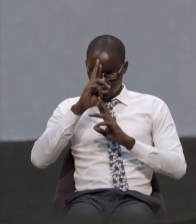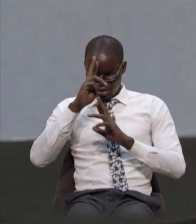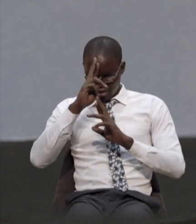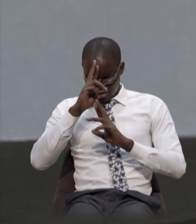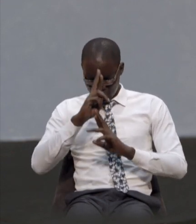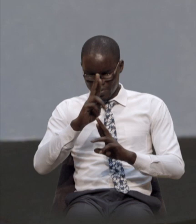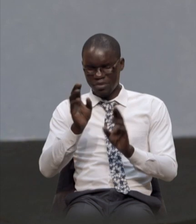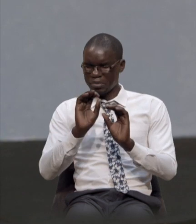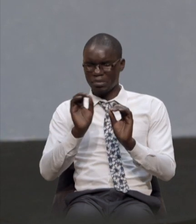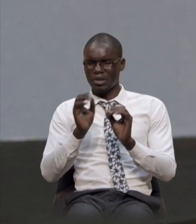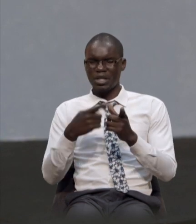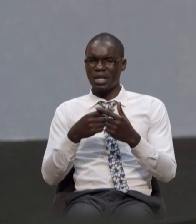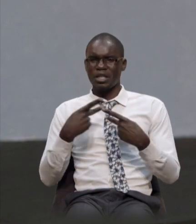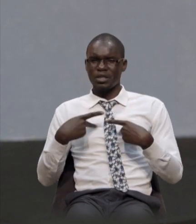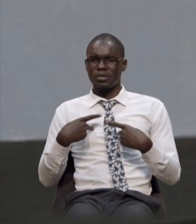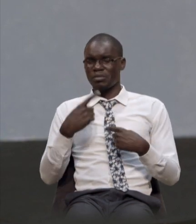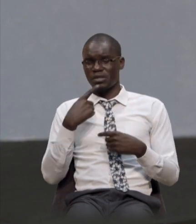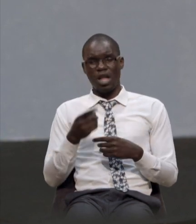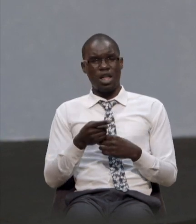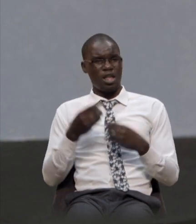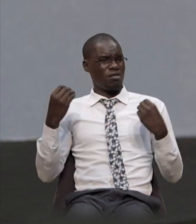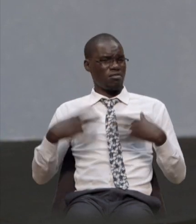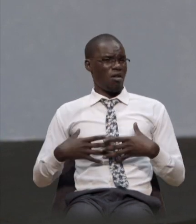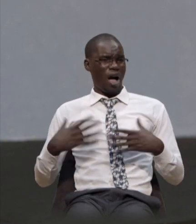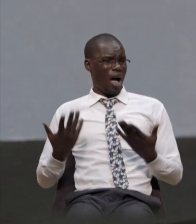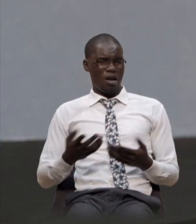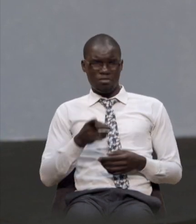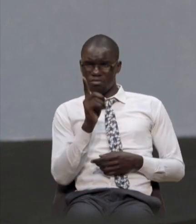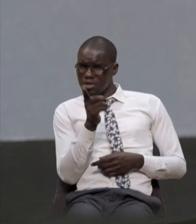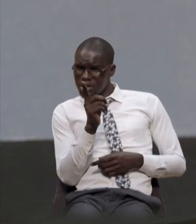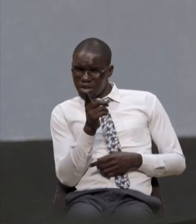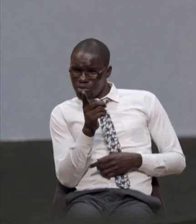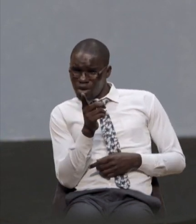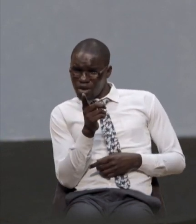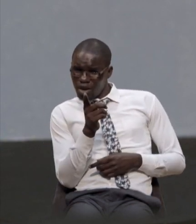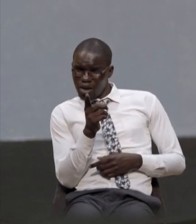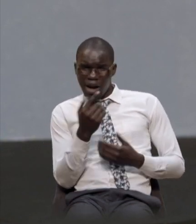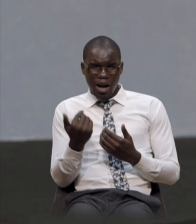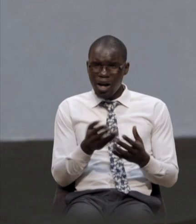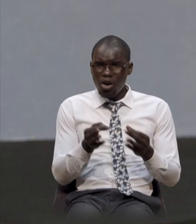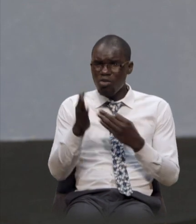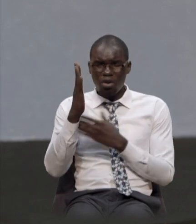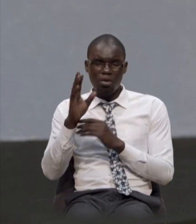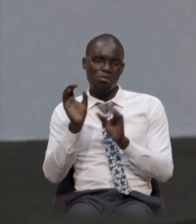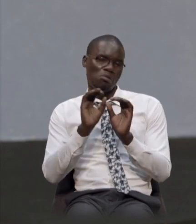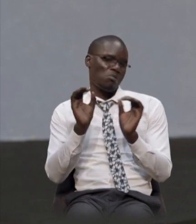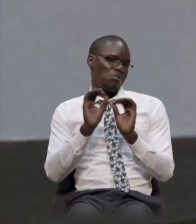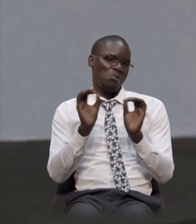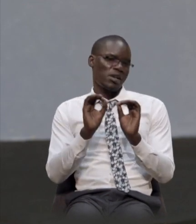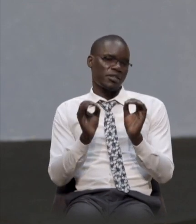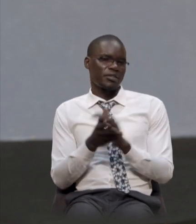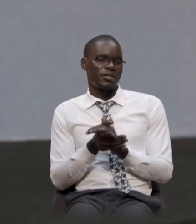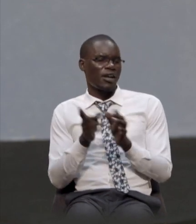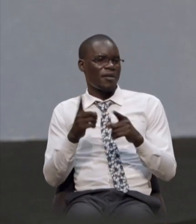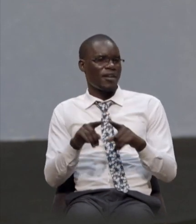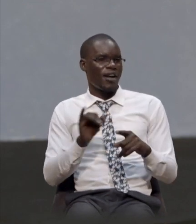look at us and they say, hey, are these children of God? Have you ever heard someone say, hey, does this child go to church? Have you ever? But I